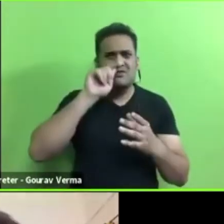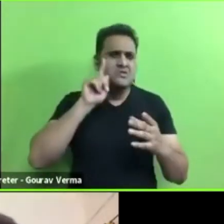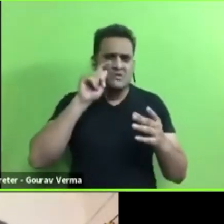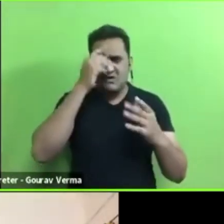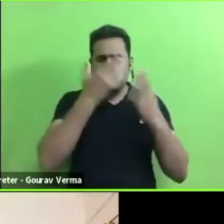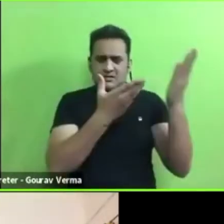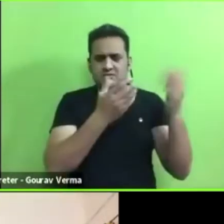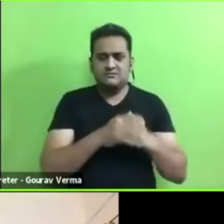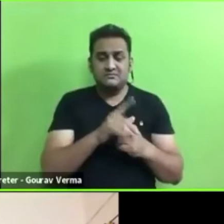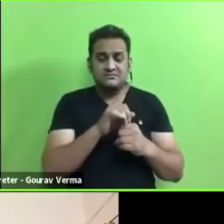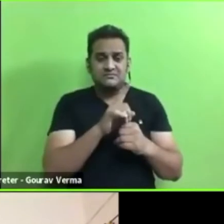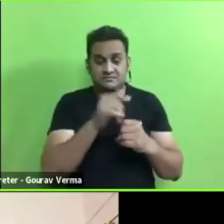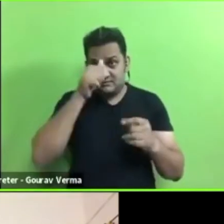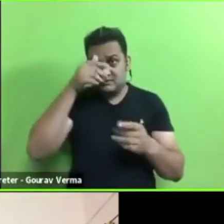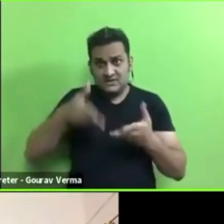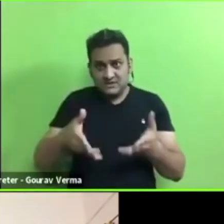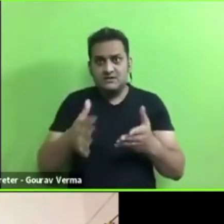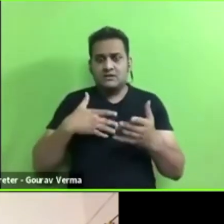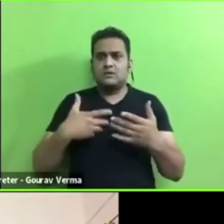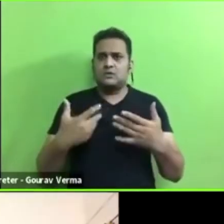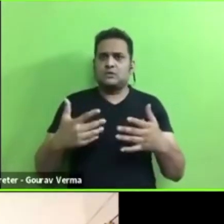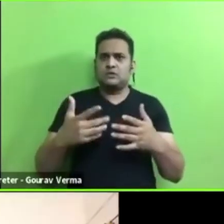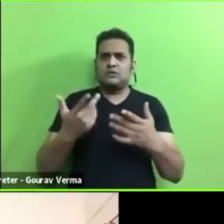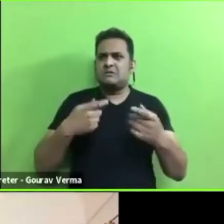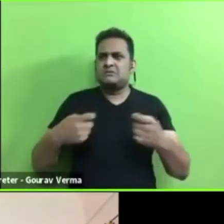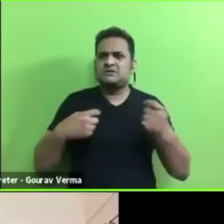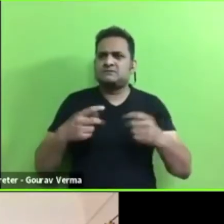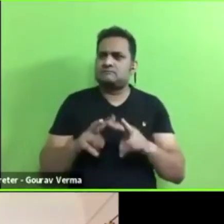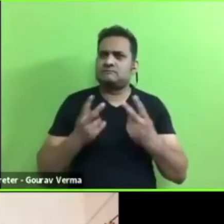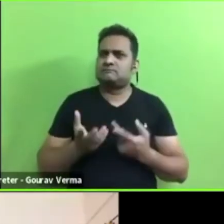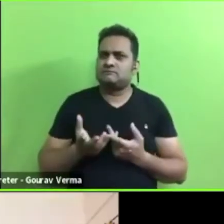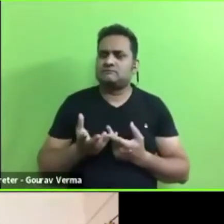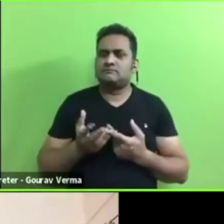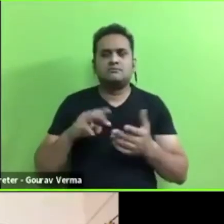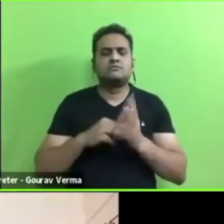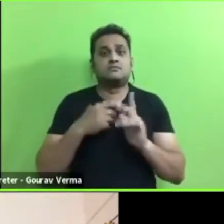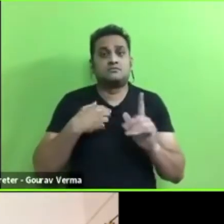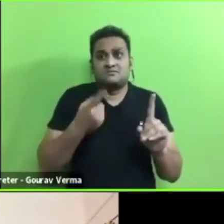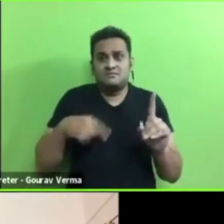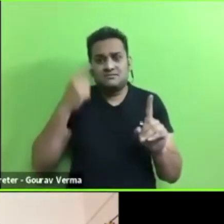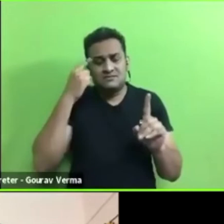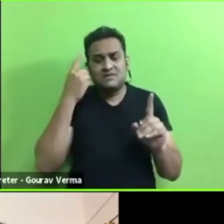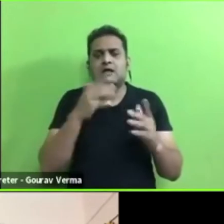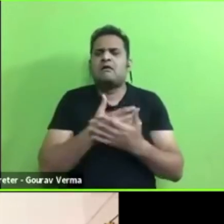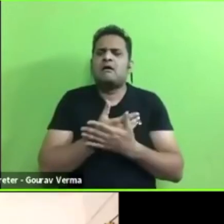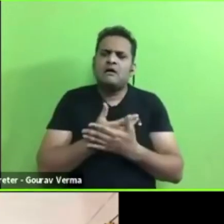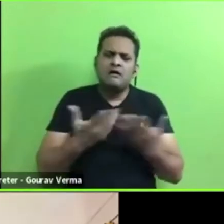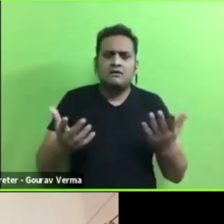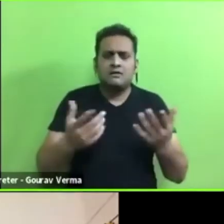Absolutely. Now in India we do another very ugly business, that we think that we think that anything that is